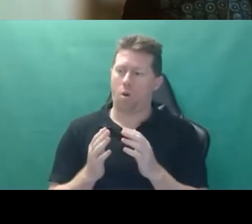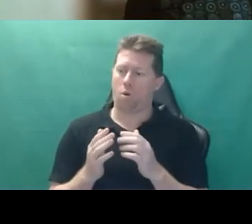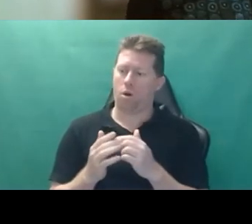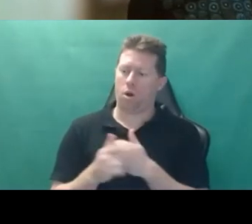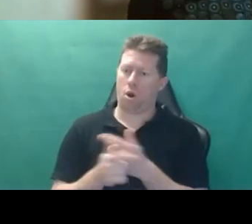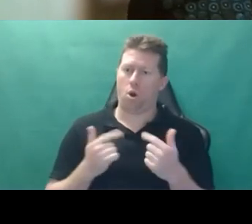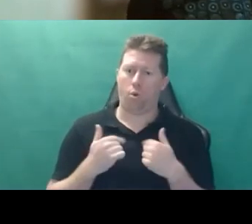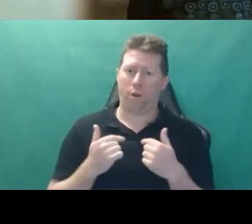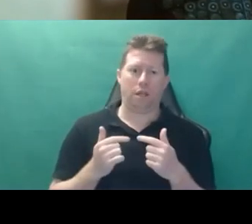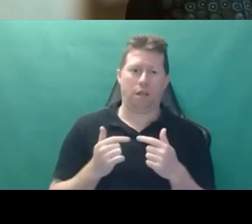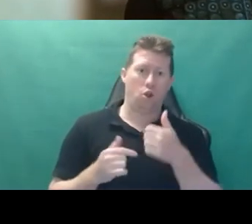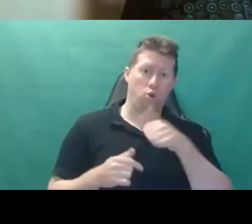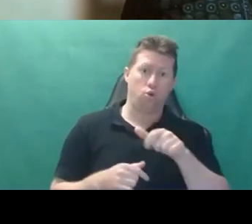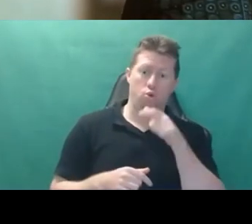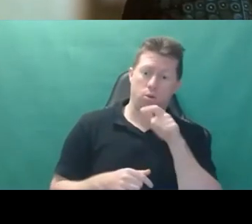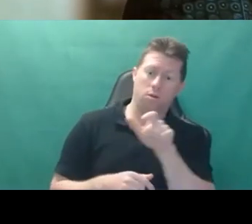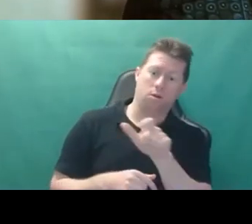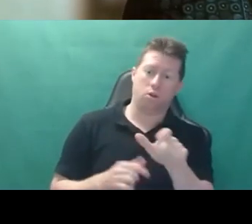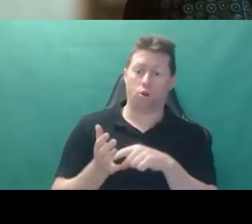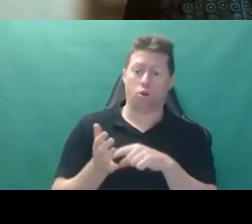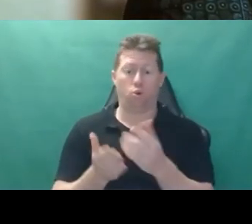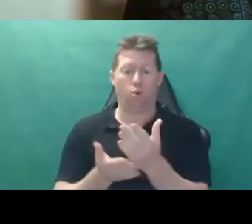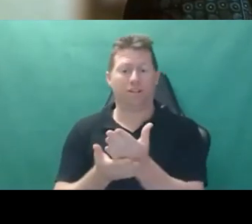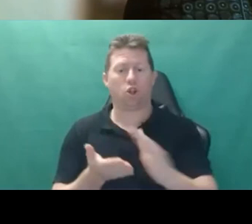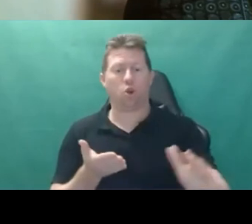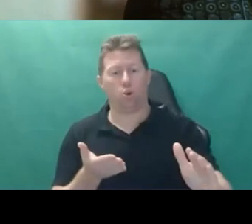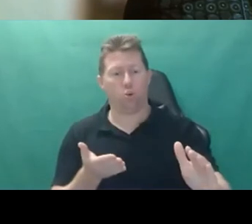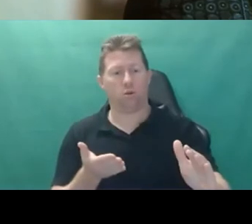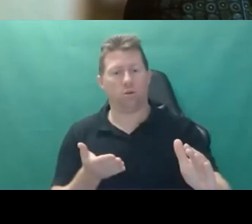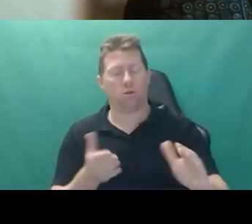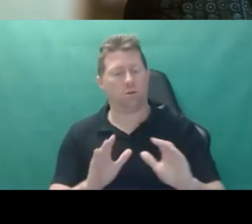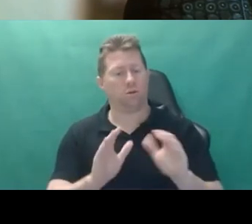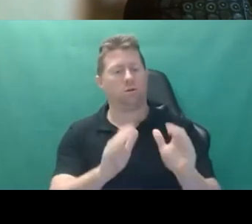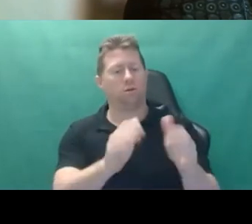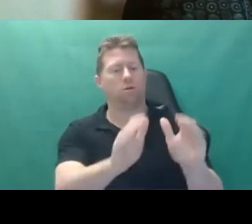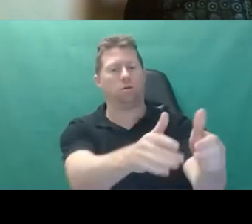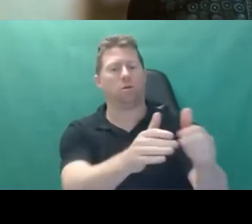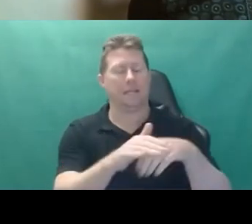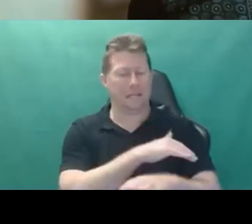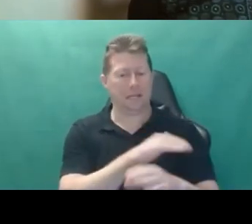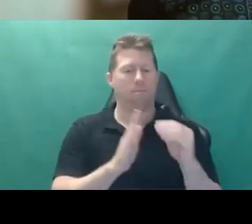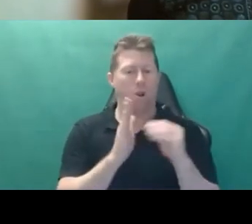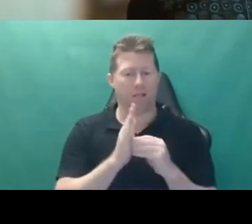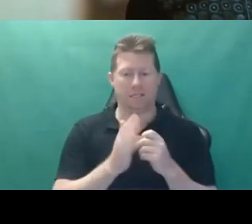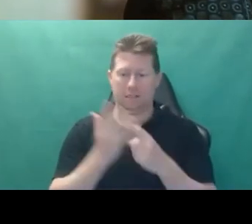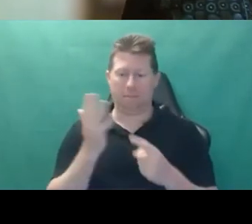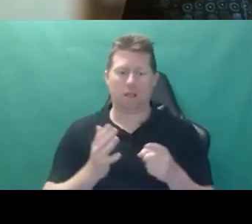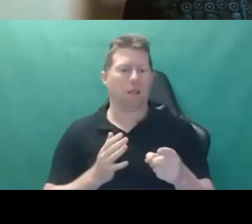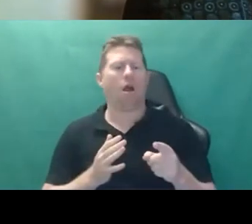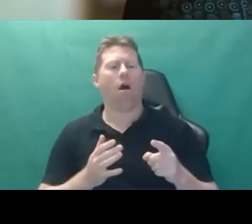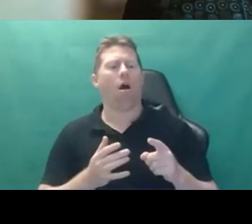used as a way to exclude certain cohorts within social policy, disability, social policy. So